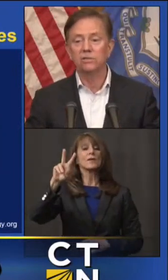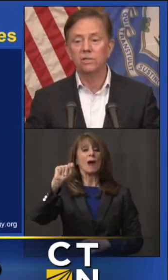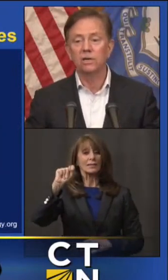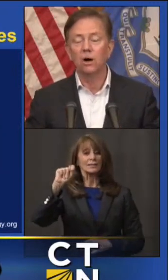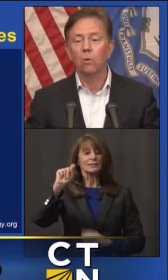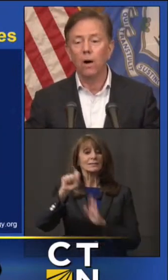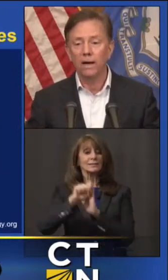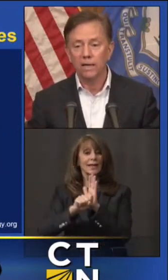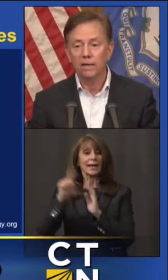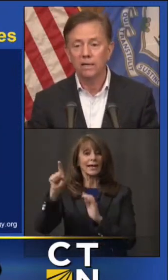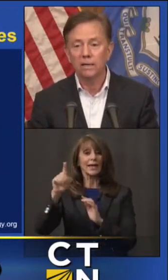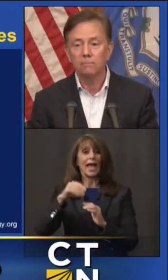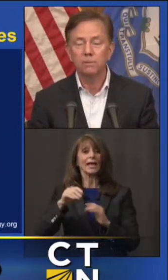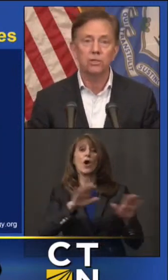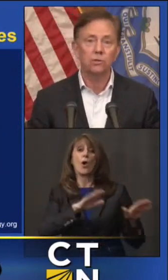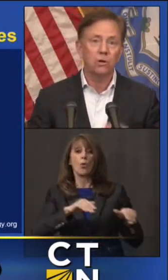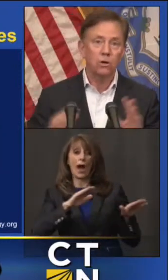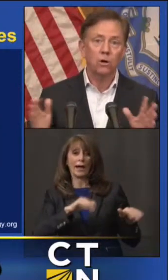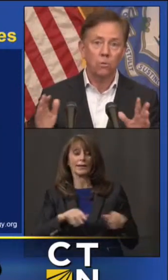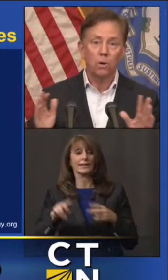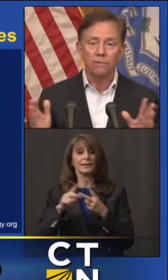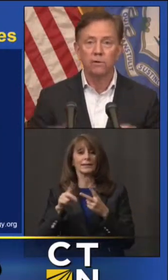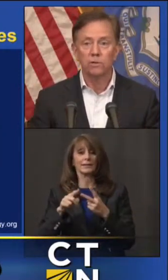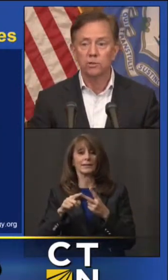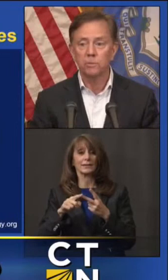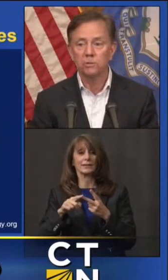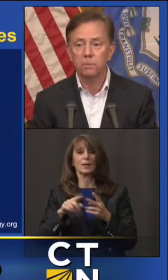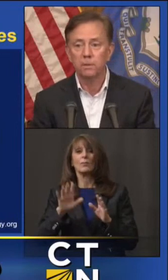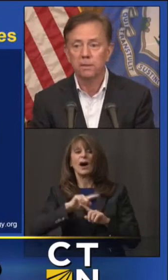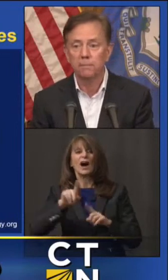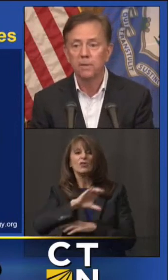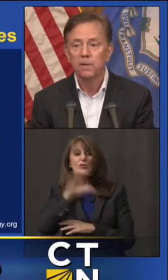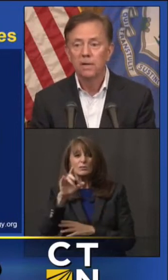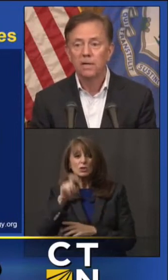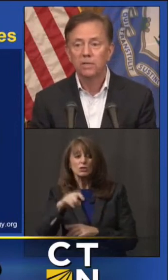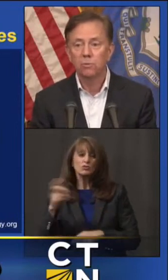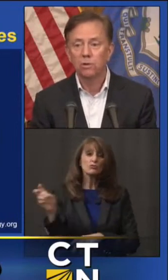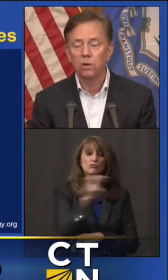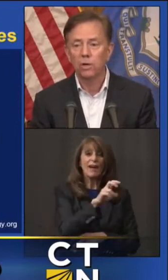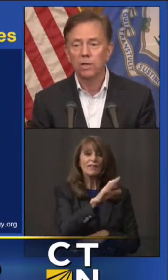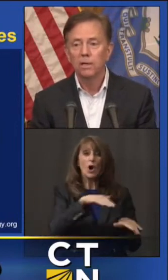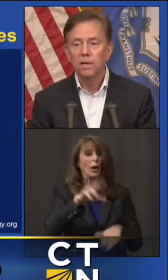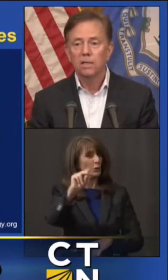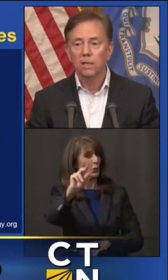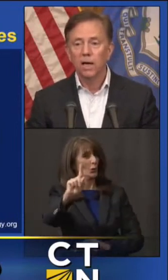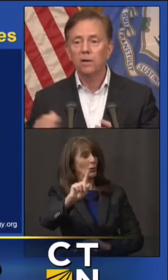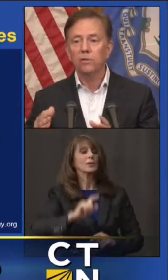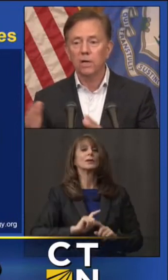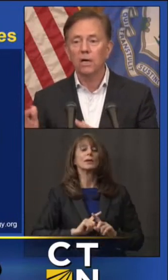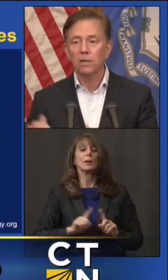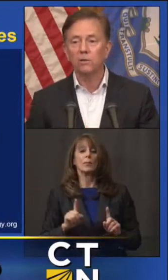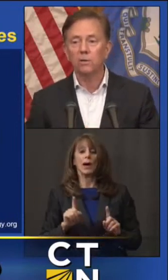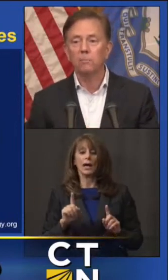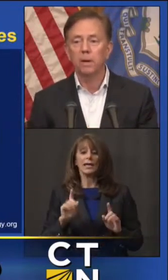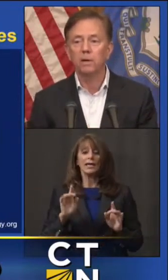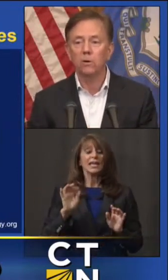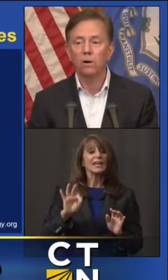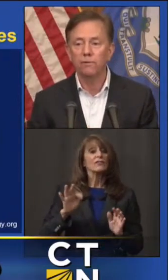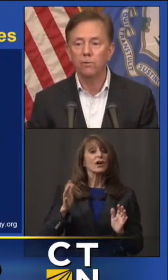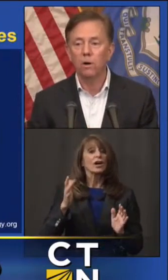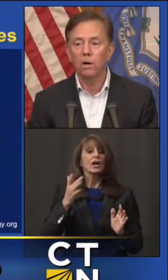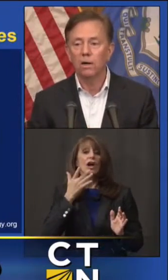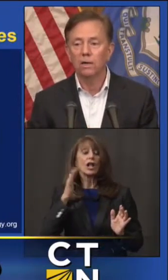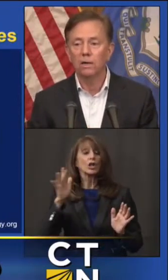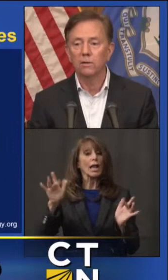is Hawaii. But still don't go to Hawaii for Christmas, but it's worth noting. The lighter the color, the better off